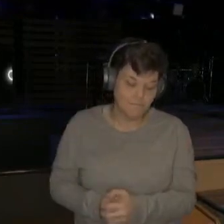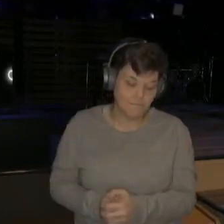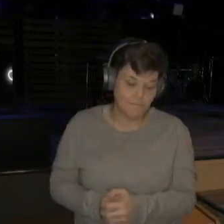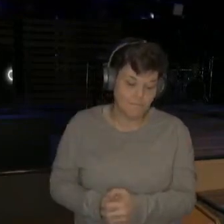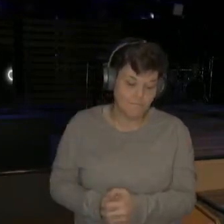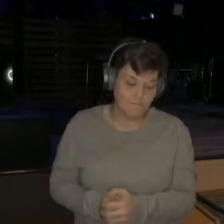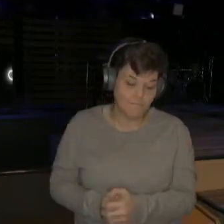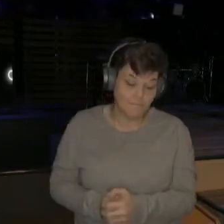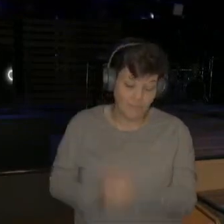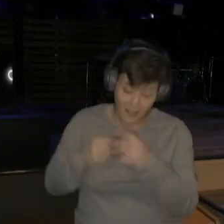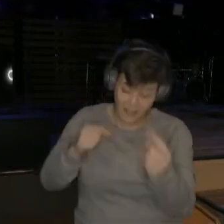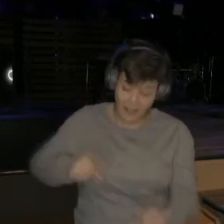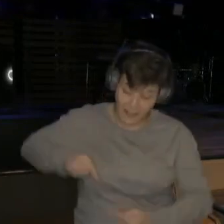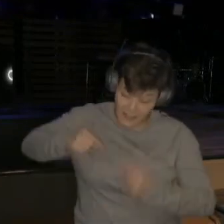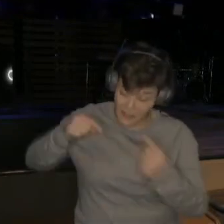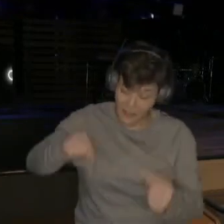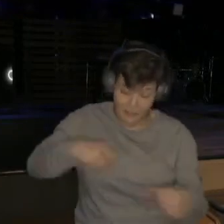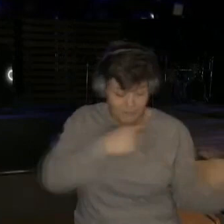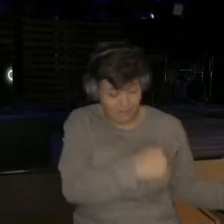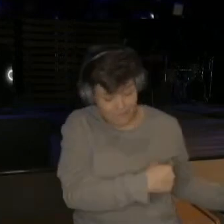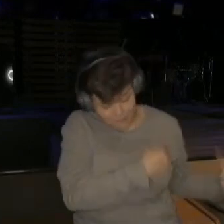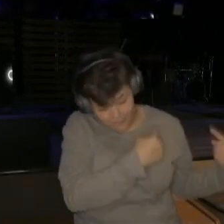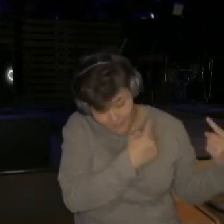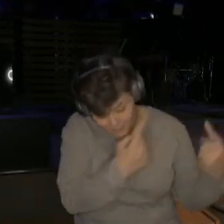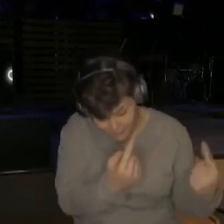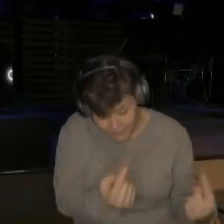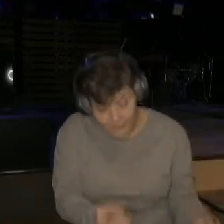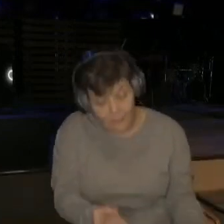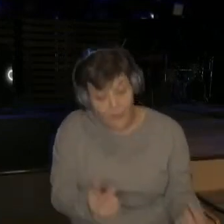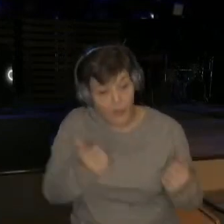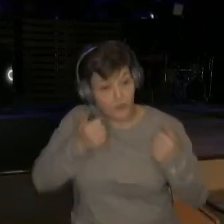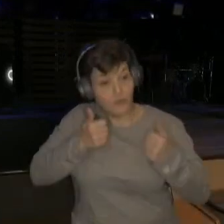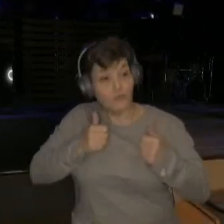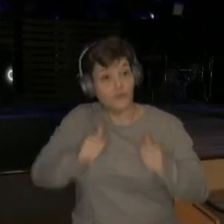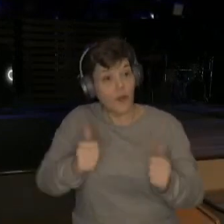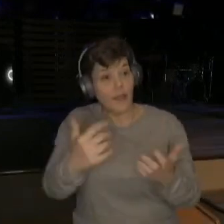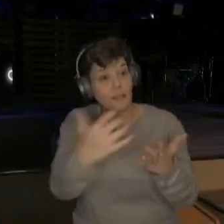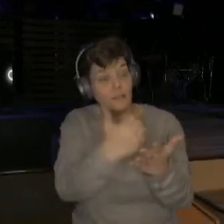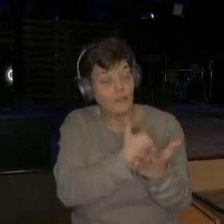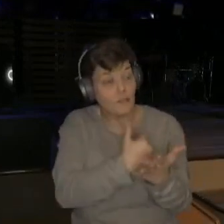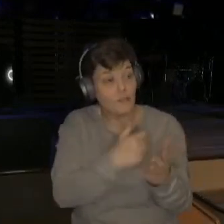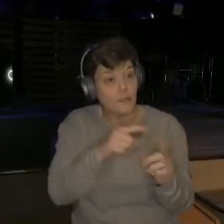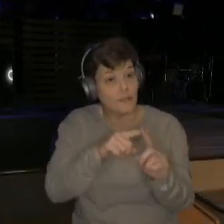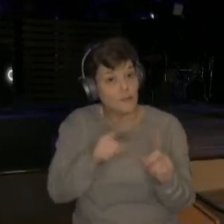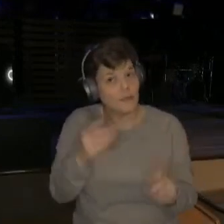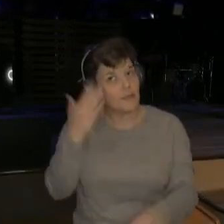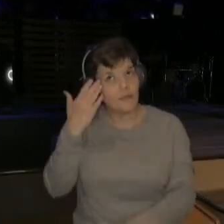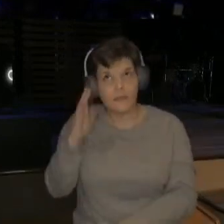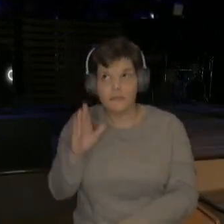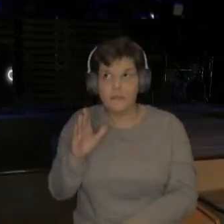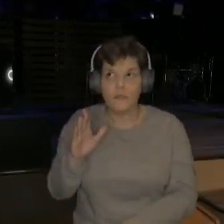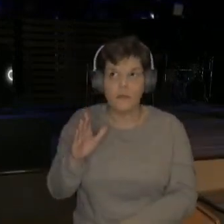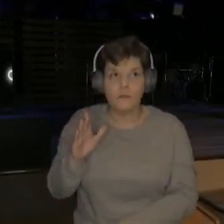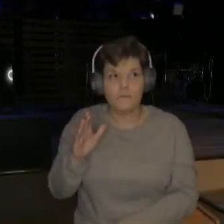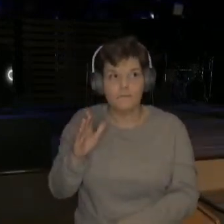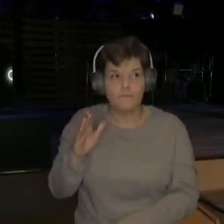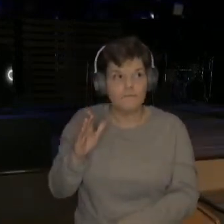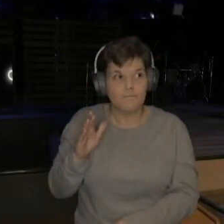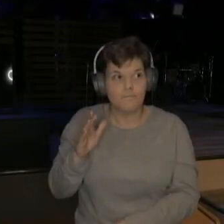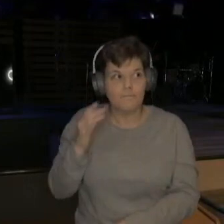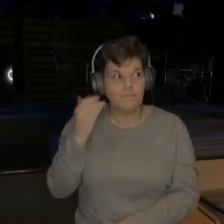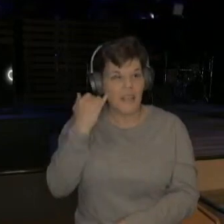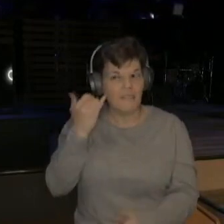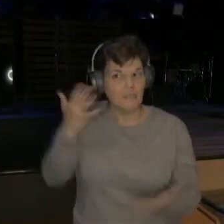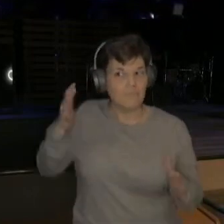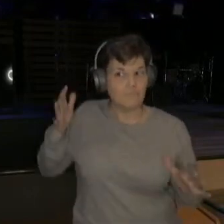life, trying to earn it. But he doesn't really know for sure if he's measured